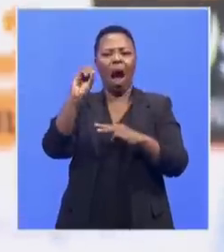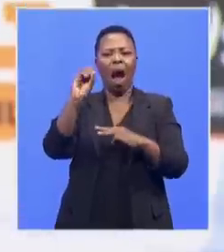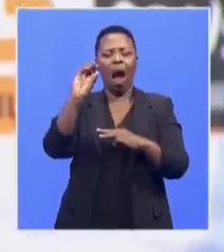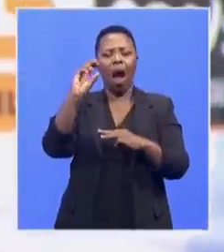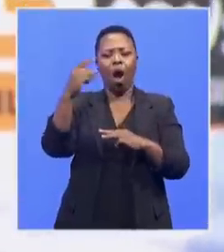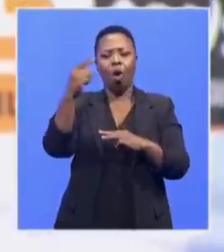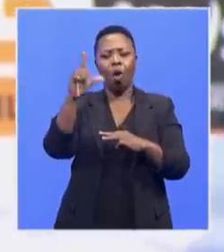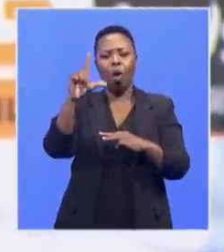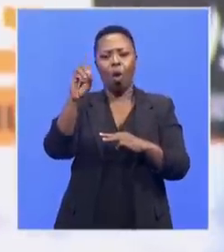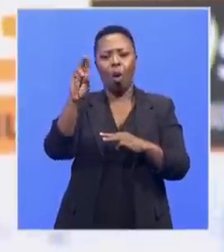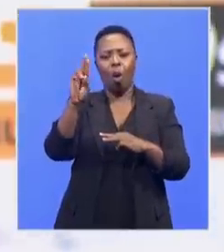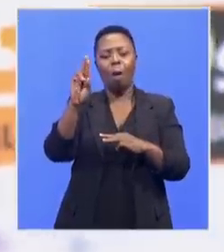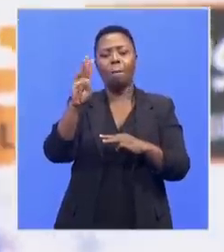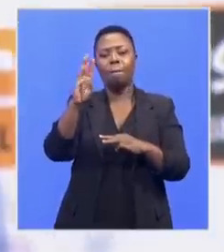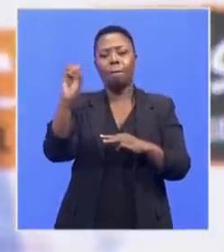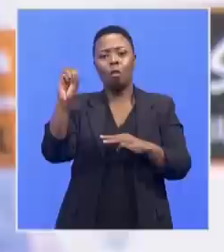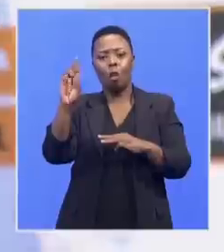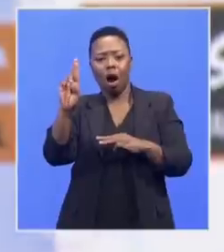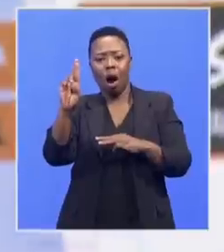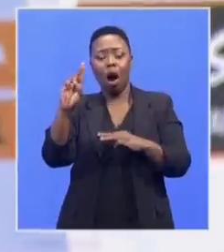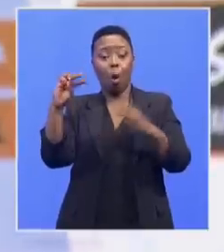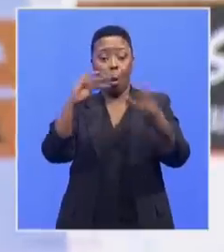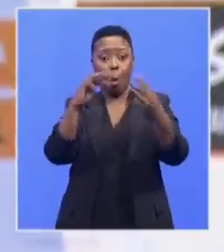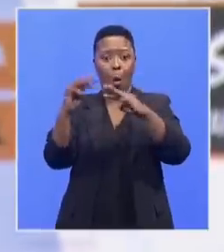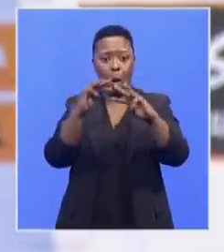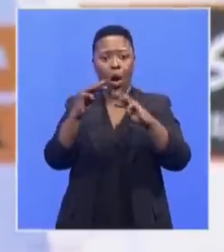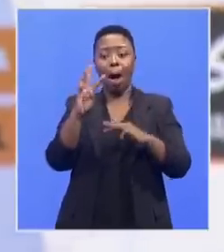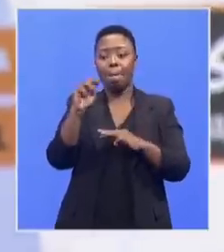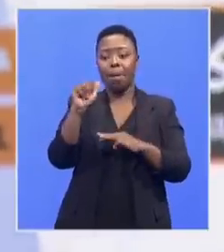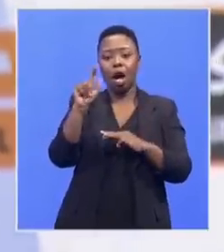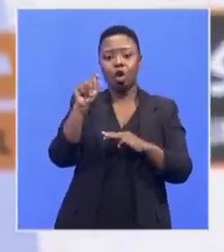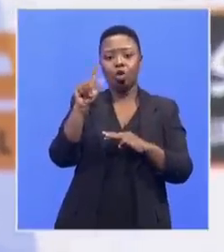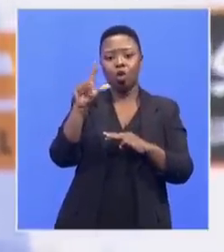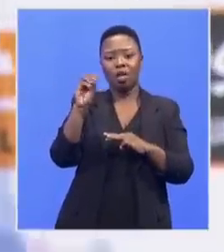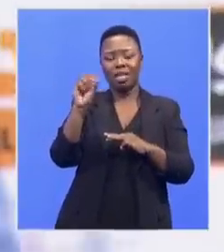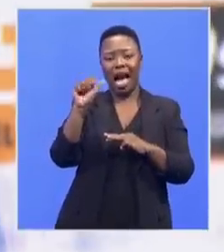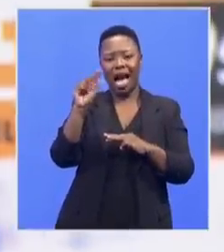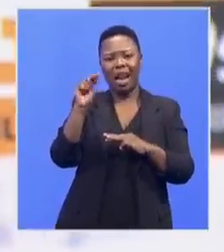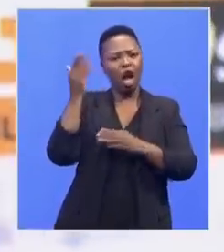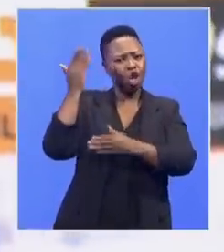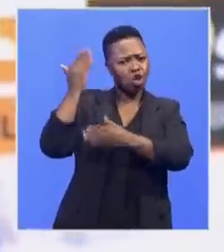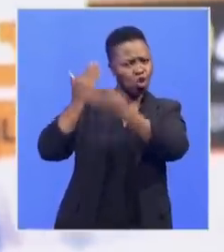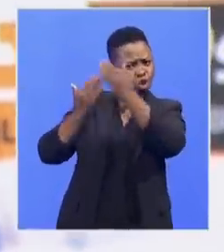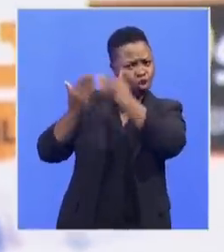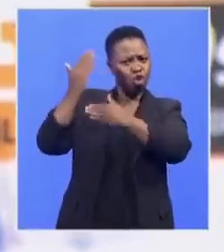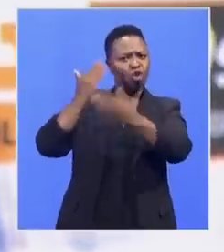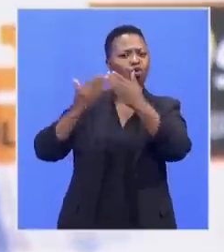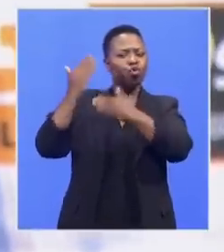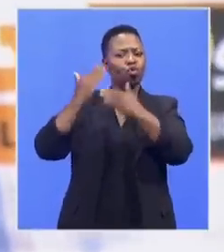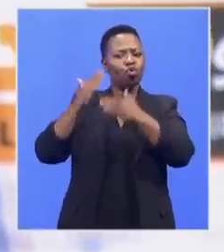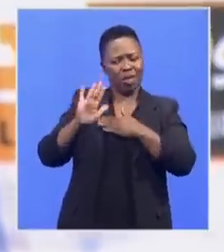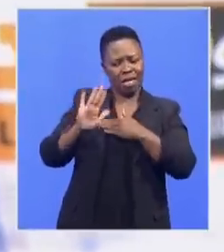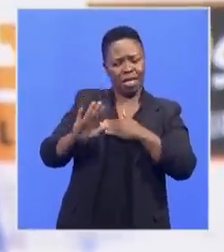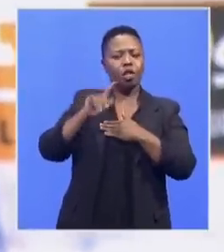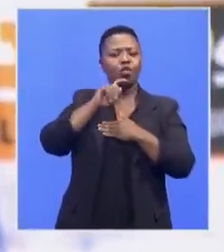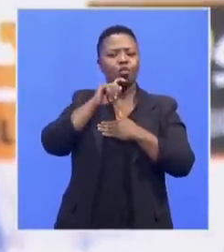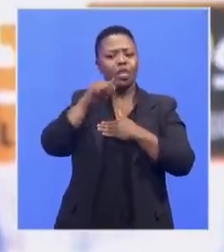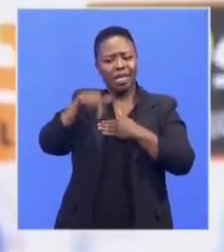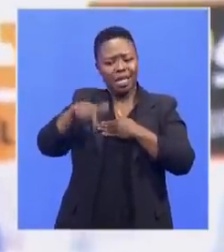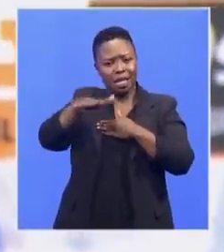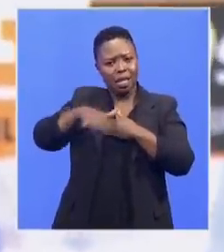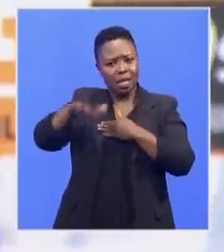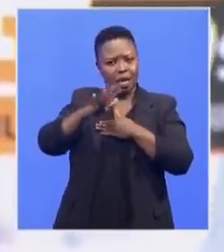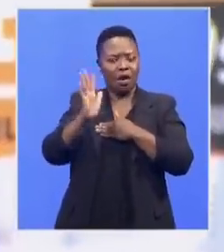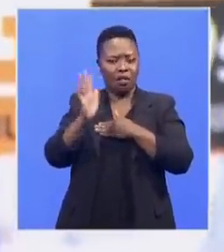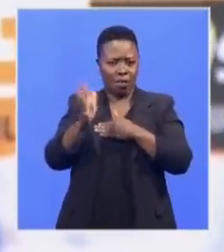Matlosana has a history of dispossession and exploitation. One